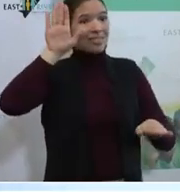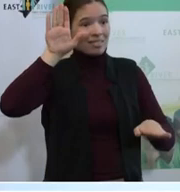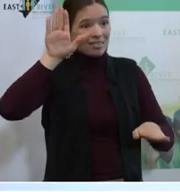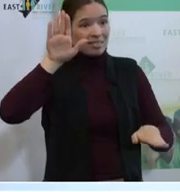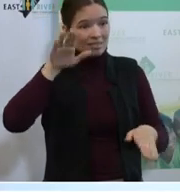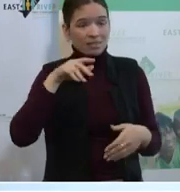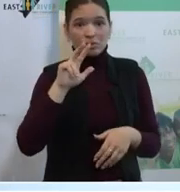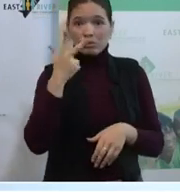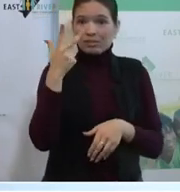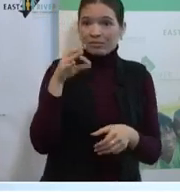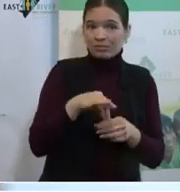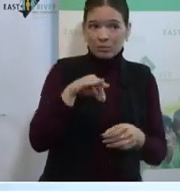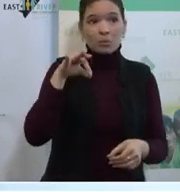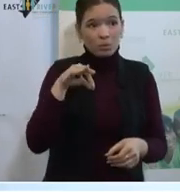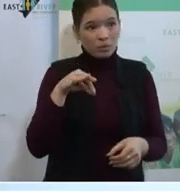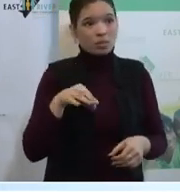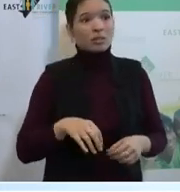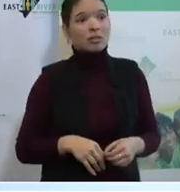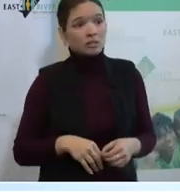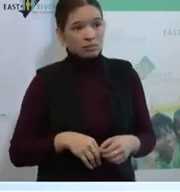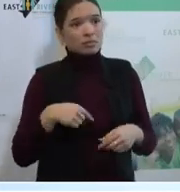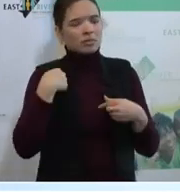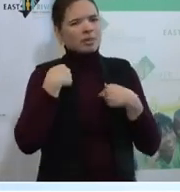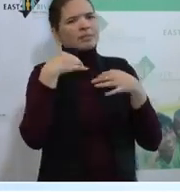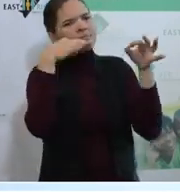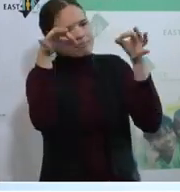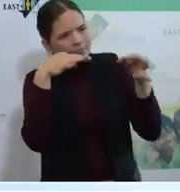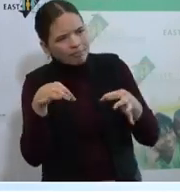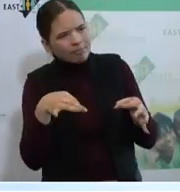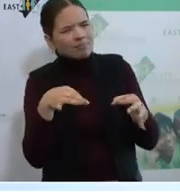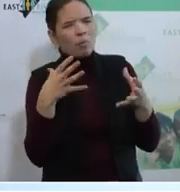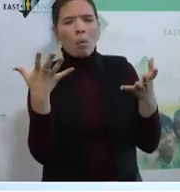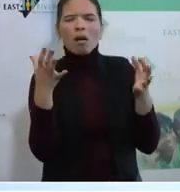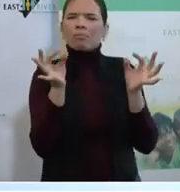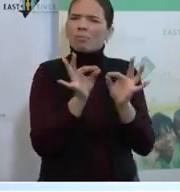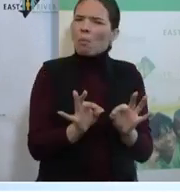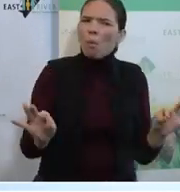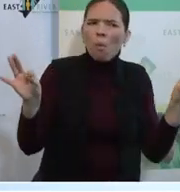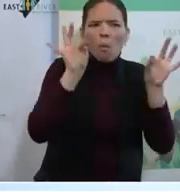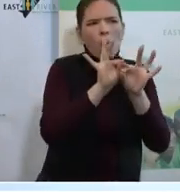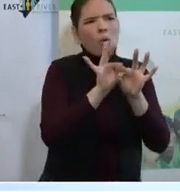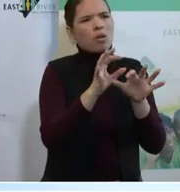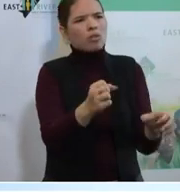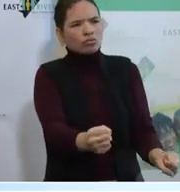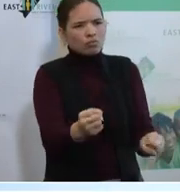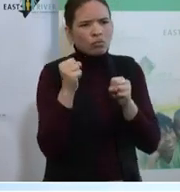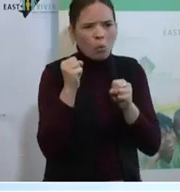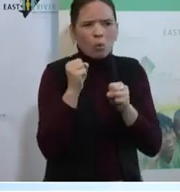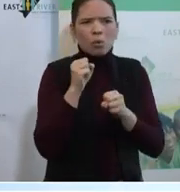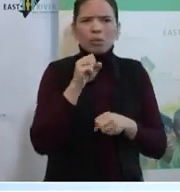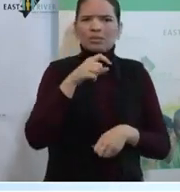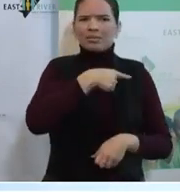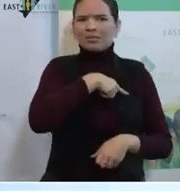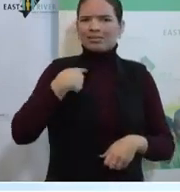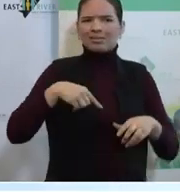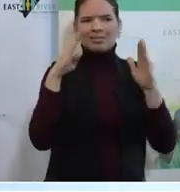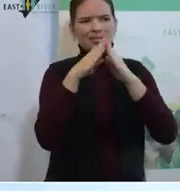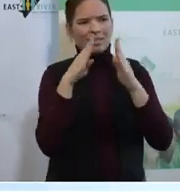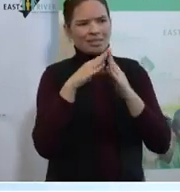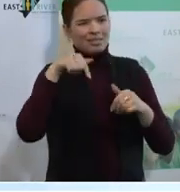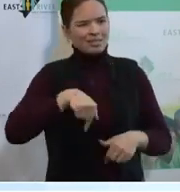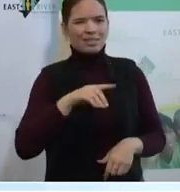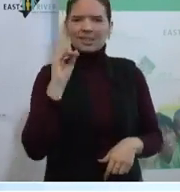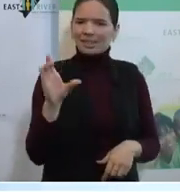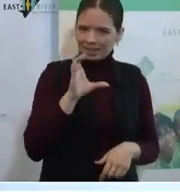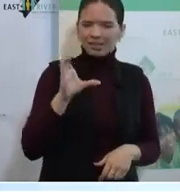having a robust downtown. So you'll hear me talking about investments we need to make in that downtown allows us to make